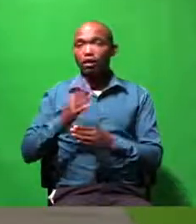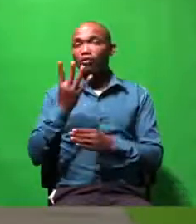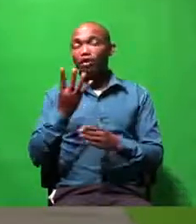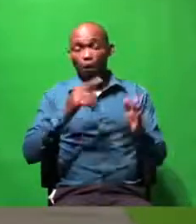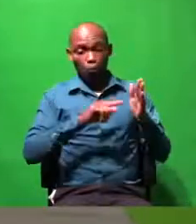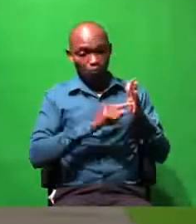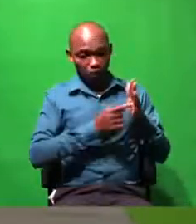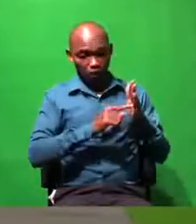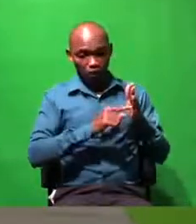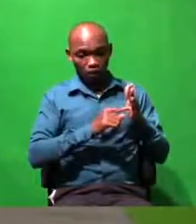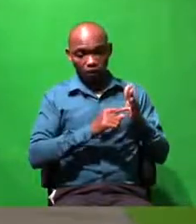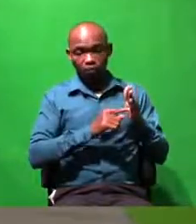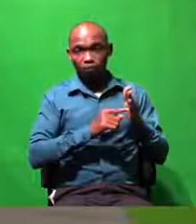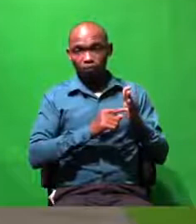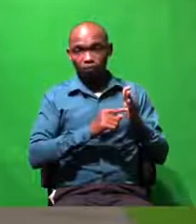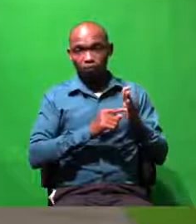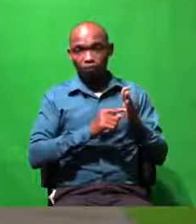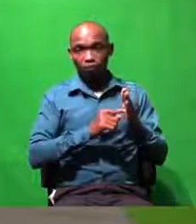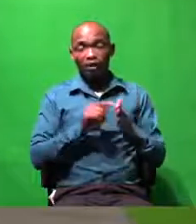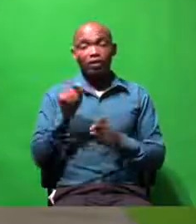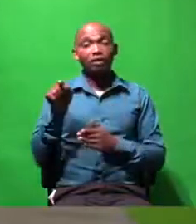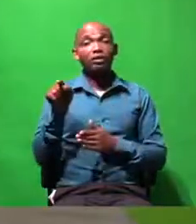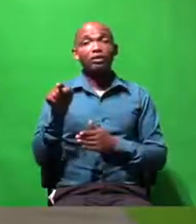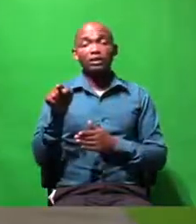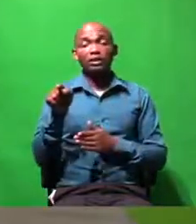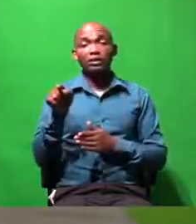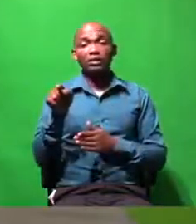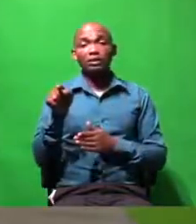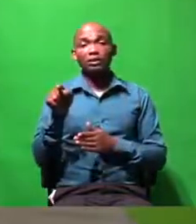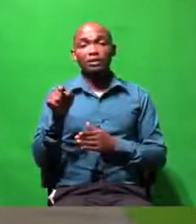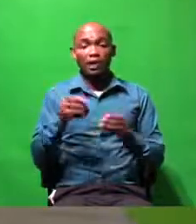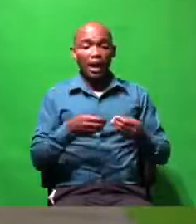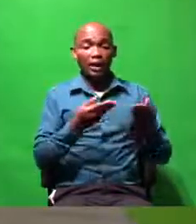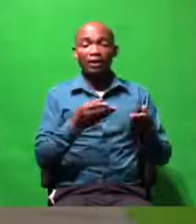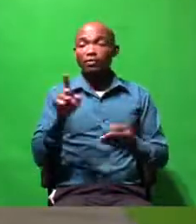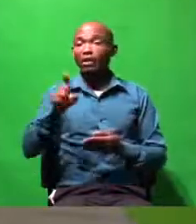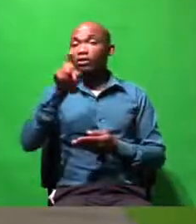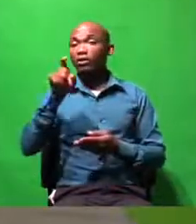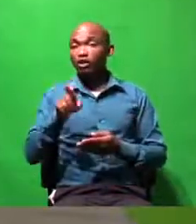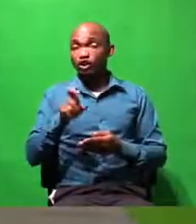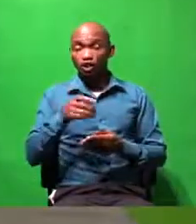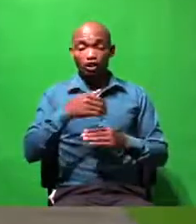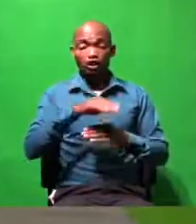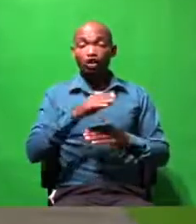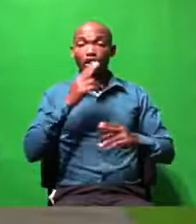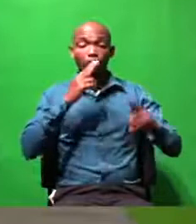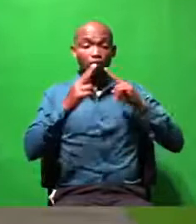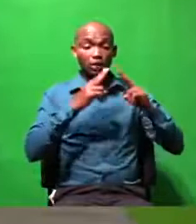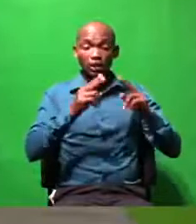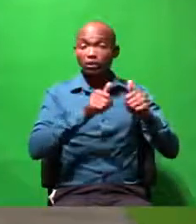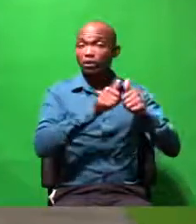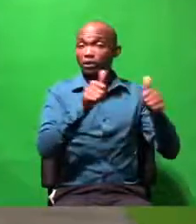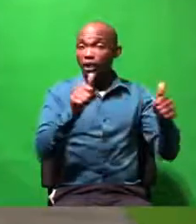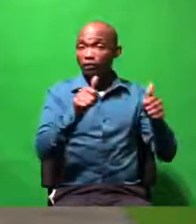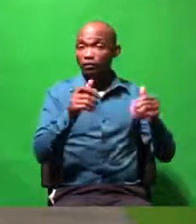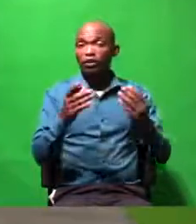4-point. Student, you can use a 4-point. So this is, I give a question in order to discuss with yourself and to discuss